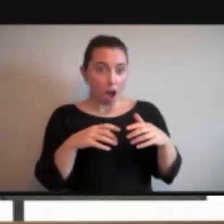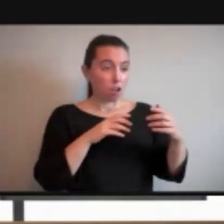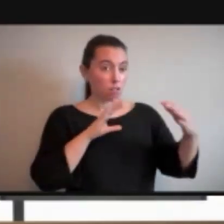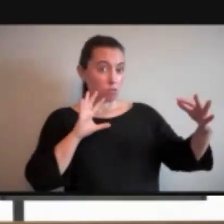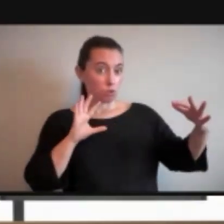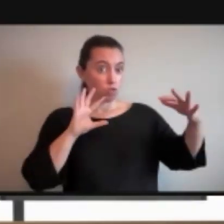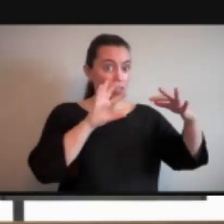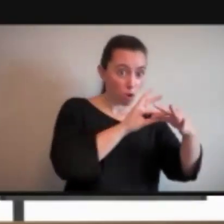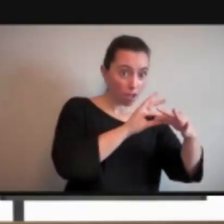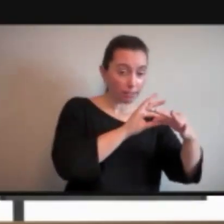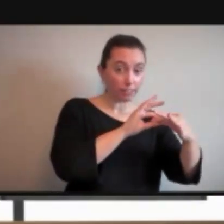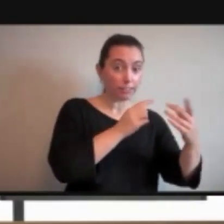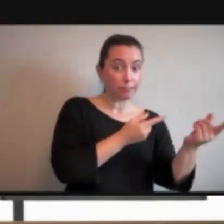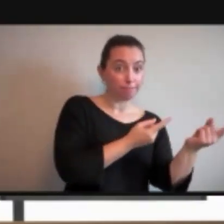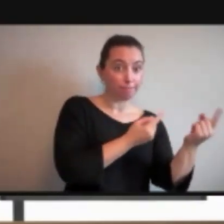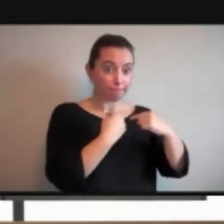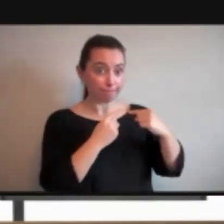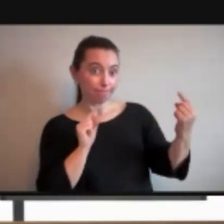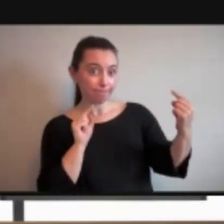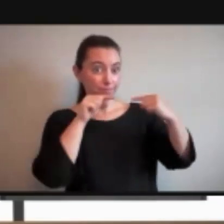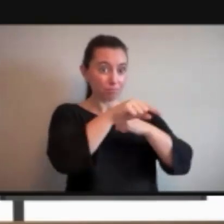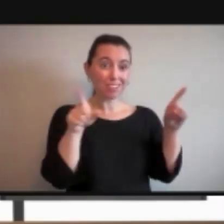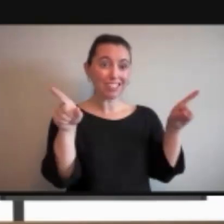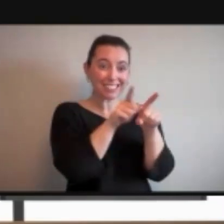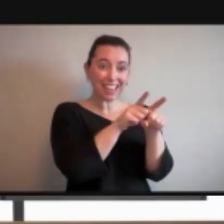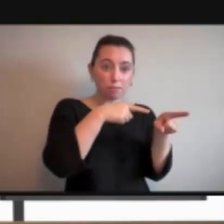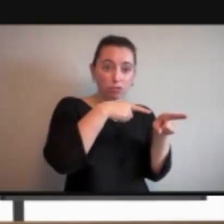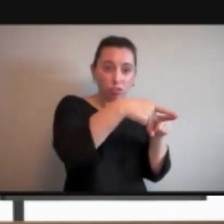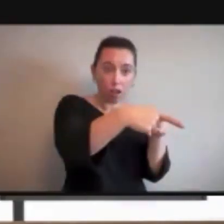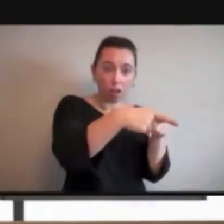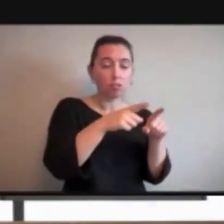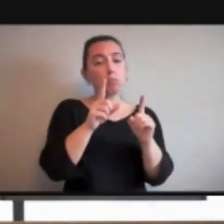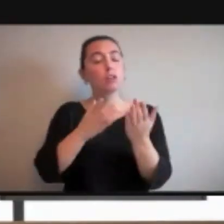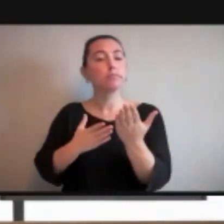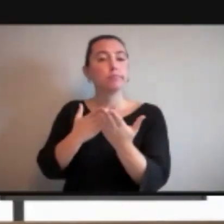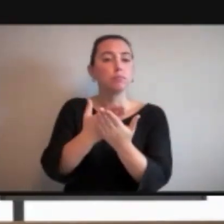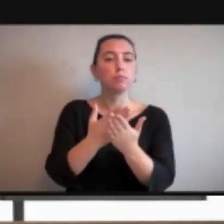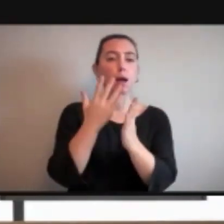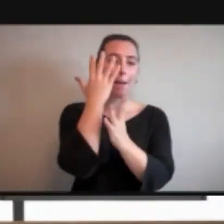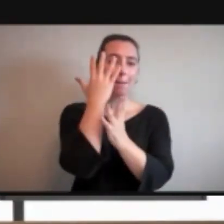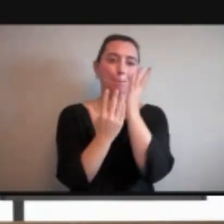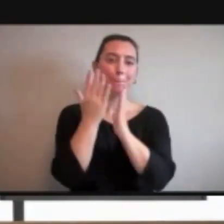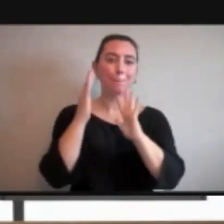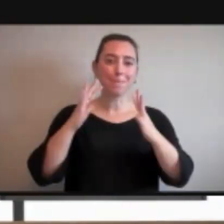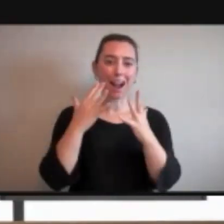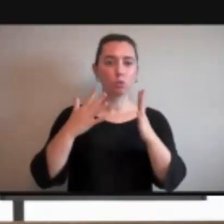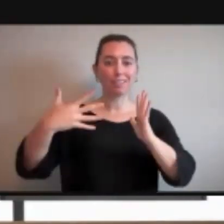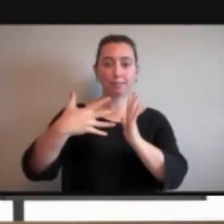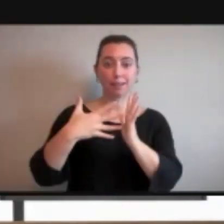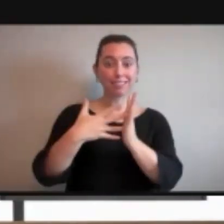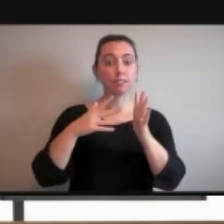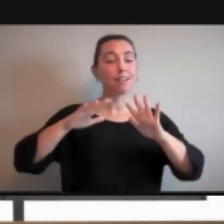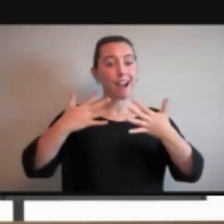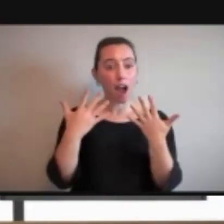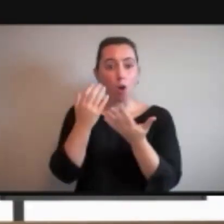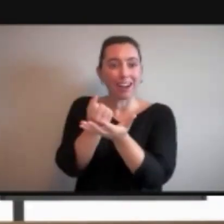the user used. But for testing, we recommend to use a manual testing by reading the information